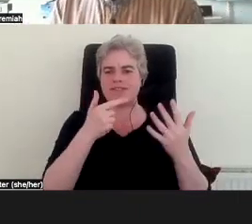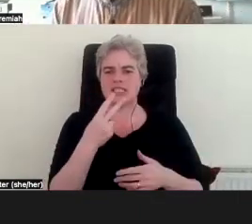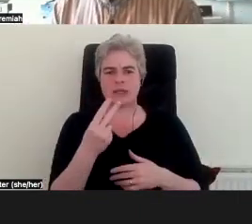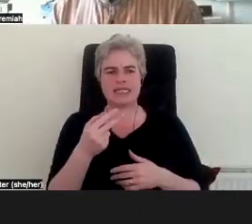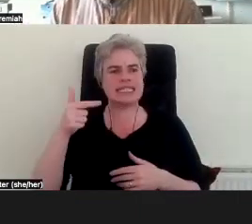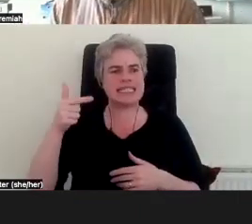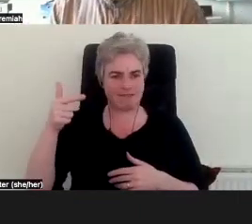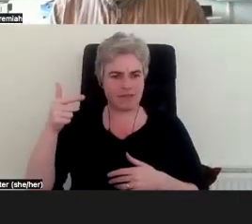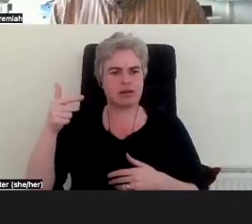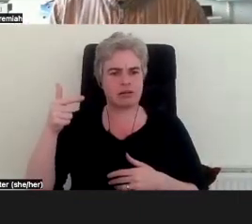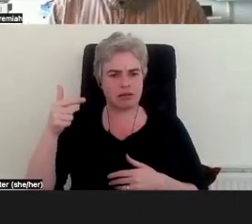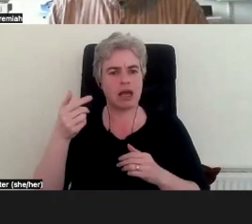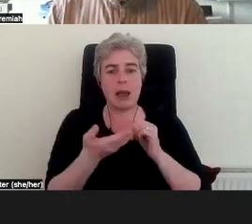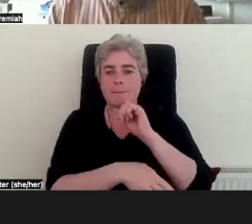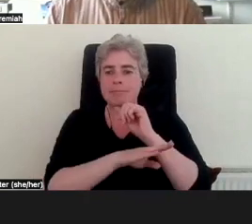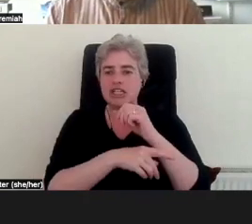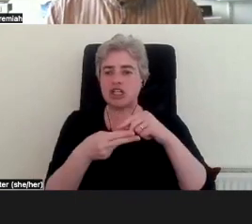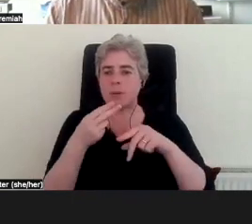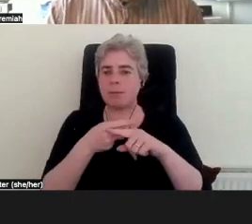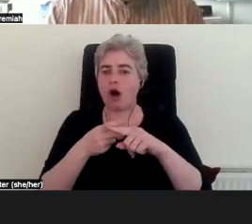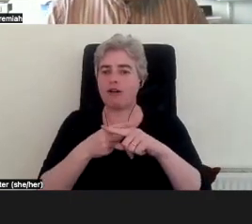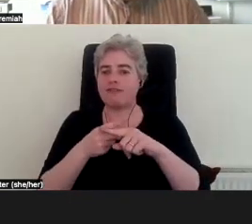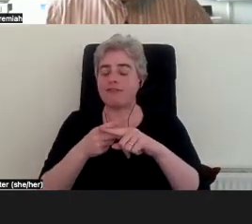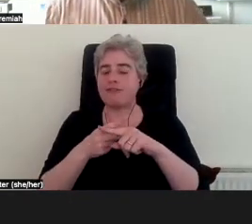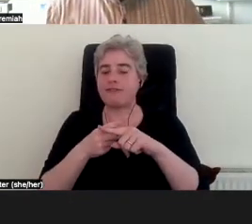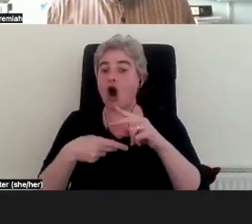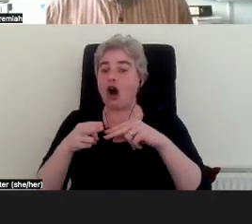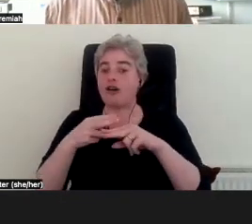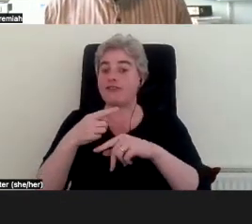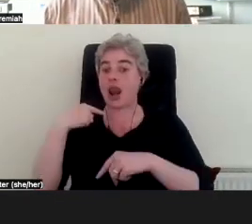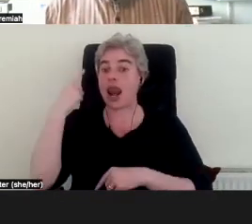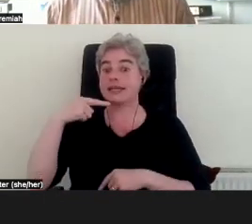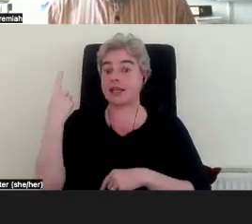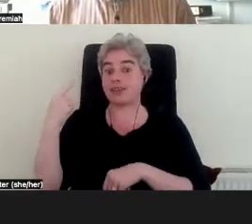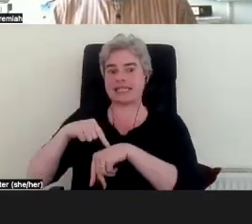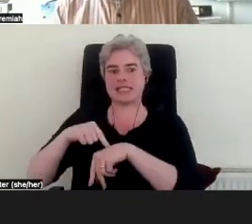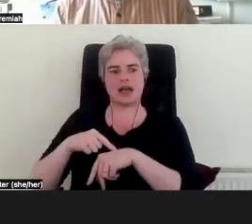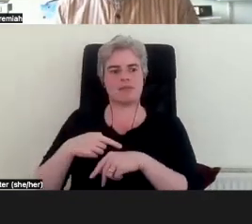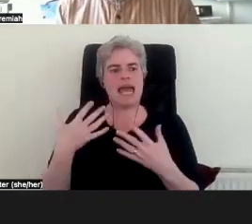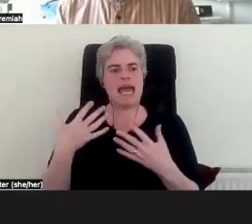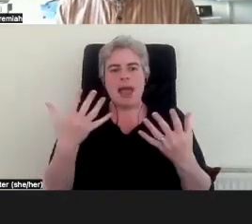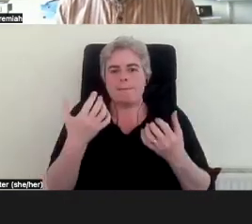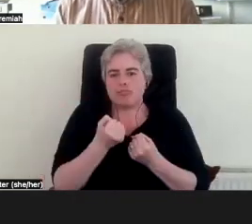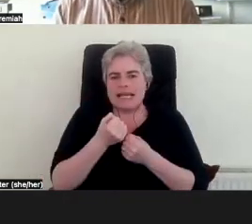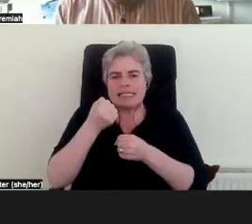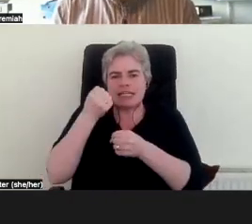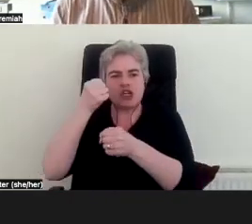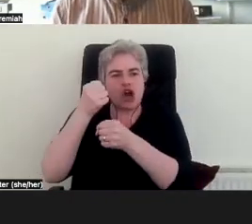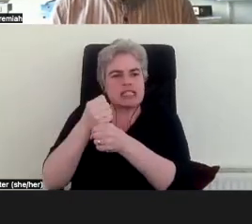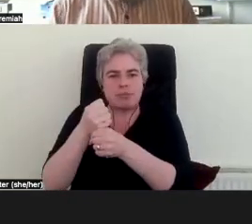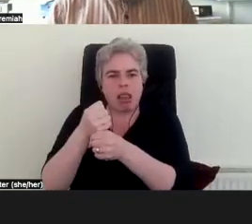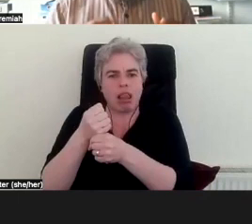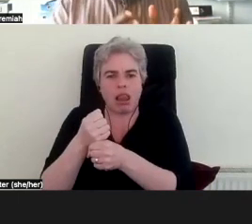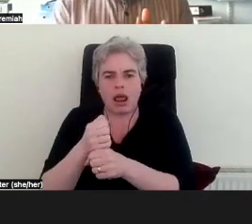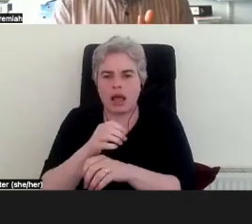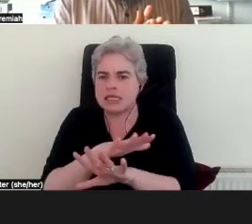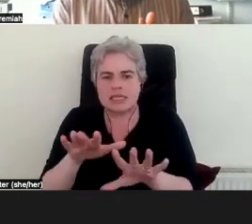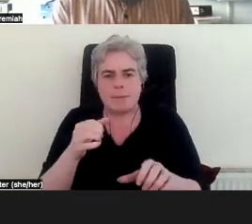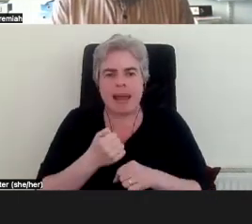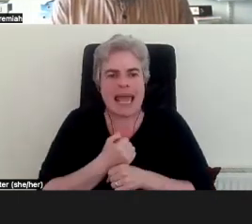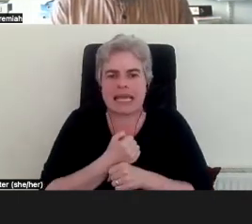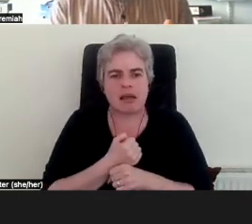1727, Bishop of London at that time, he says, embracing of the gospel does not make the